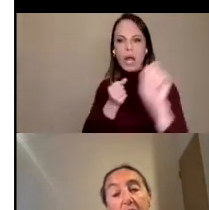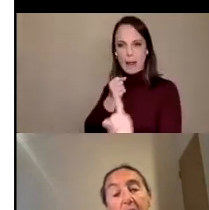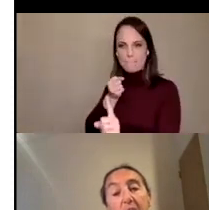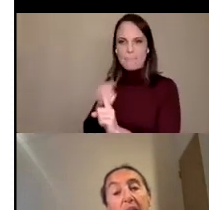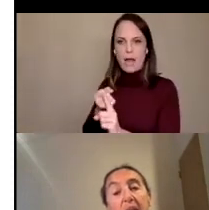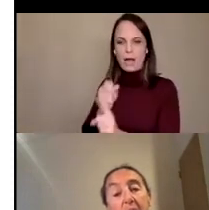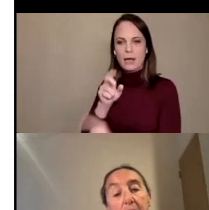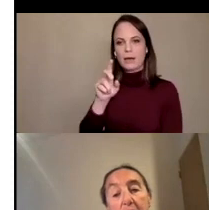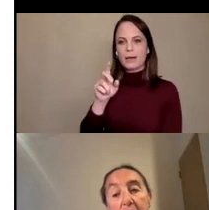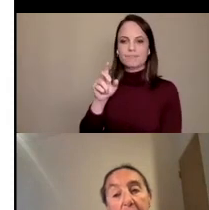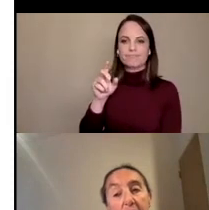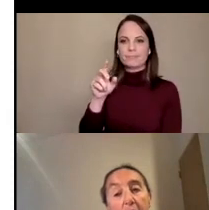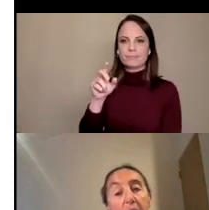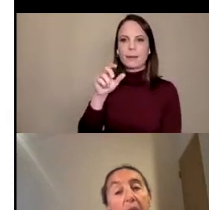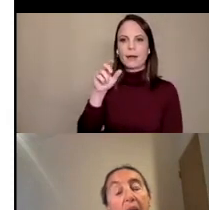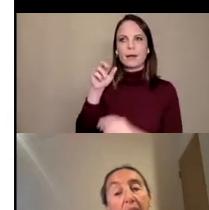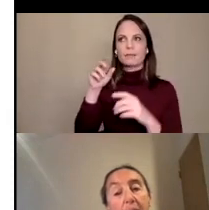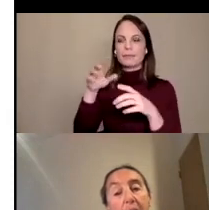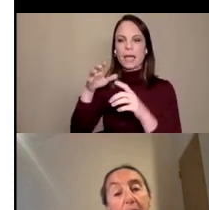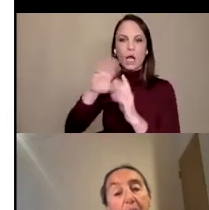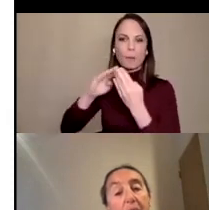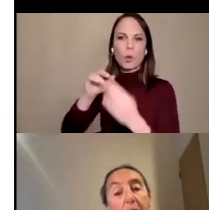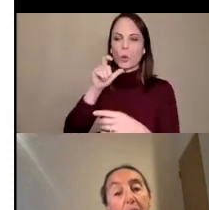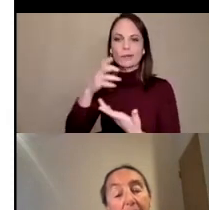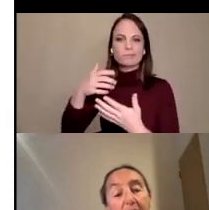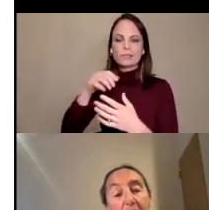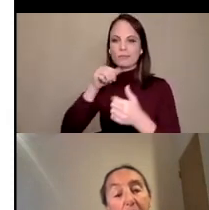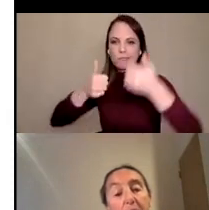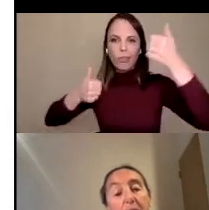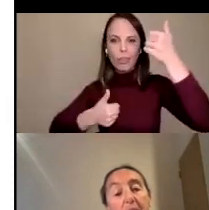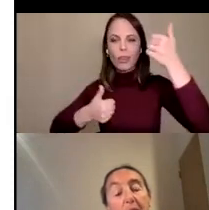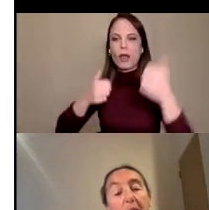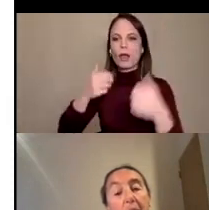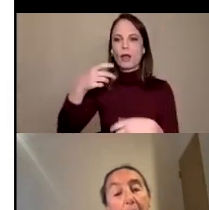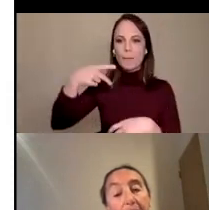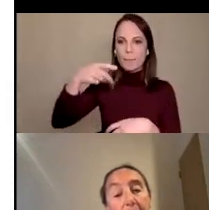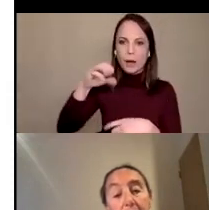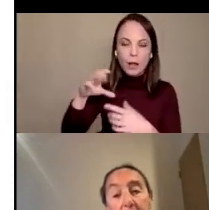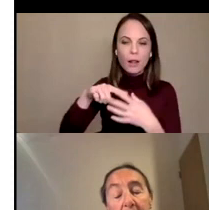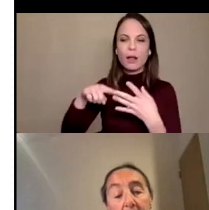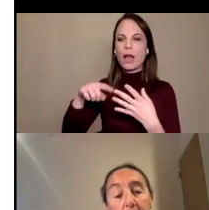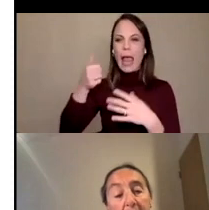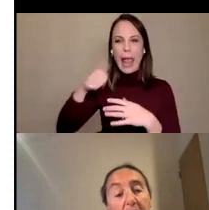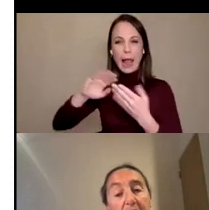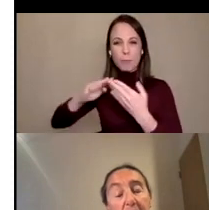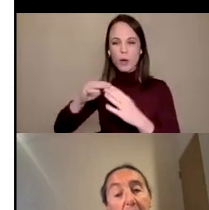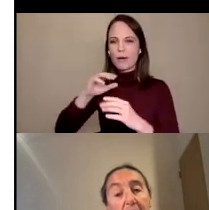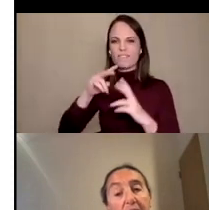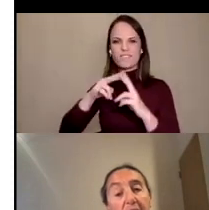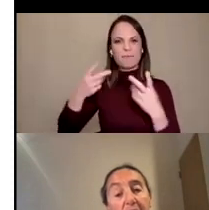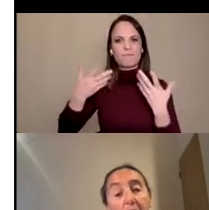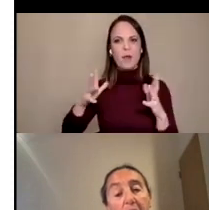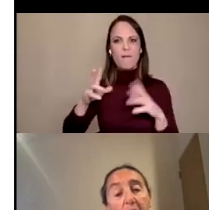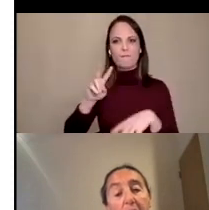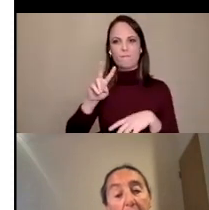disadvantaged communities, communities of color, and people that are already vulnerable to the impacts of